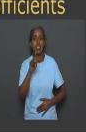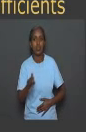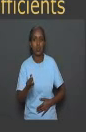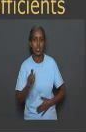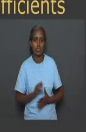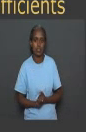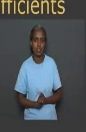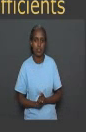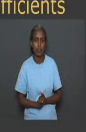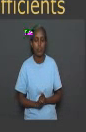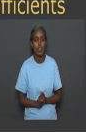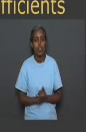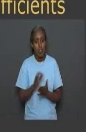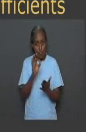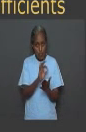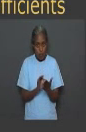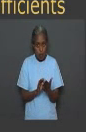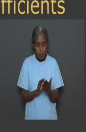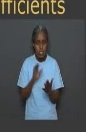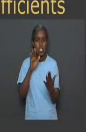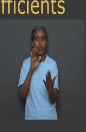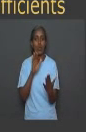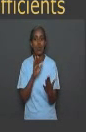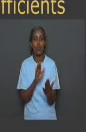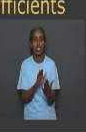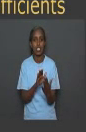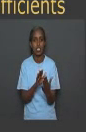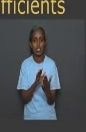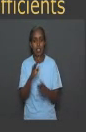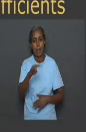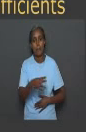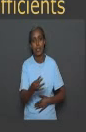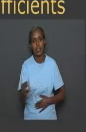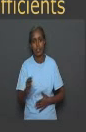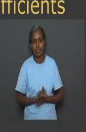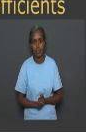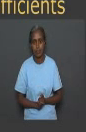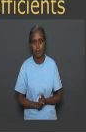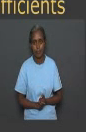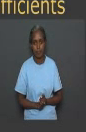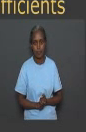equation form the coefficient matrix.